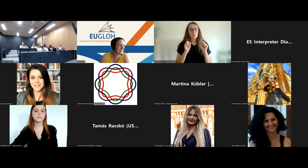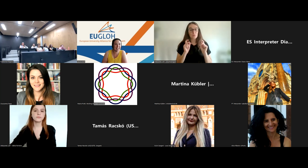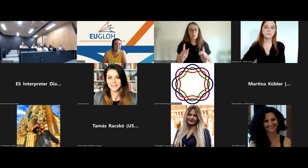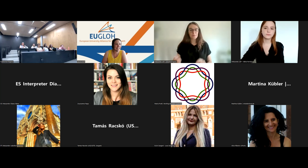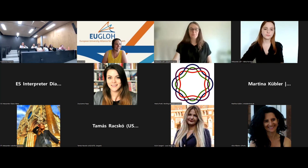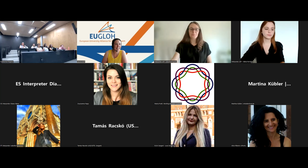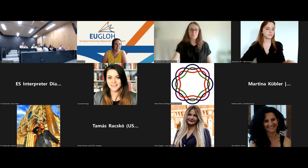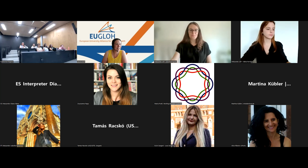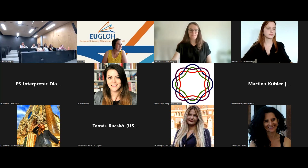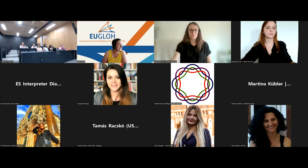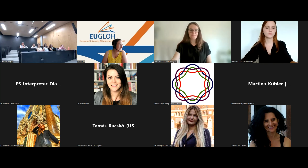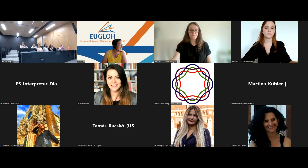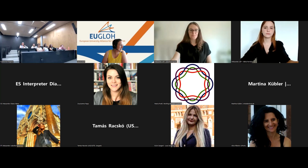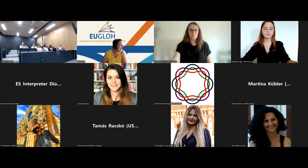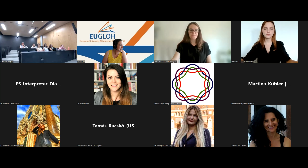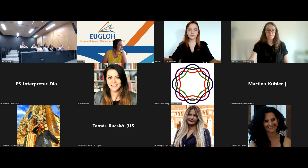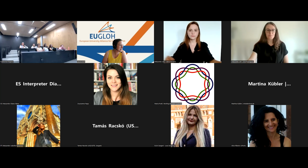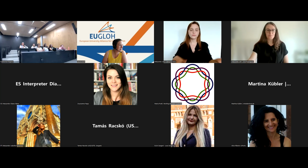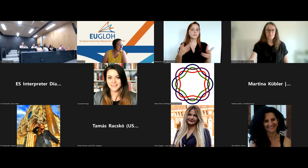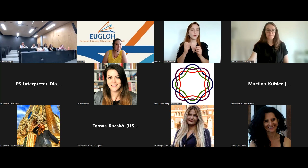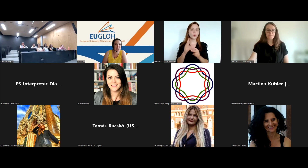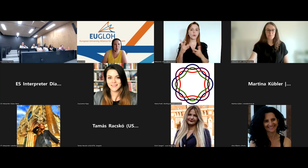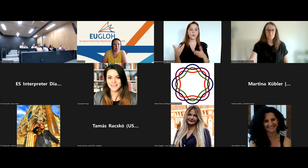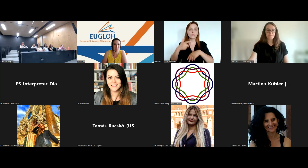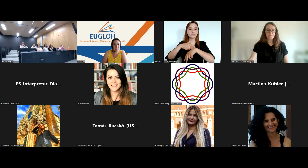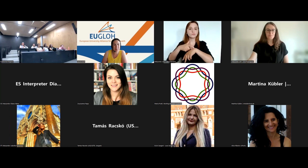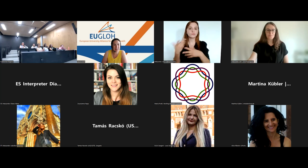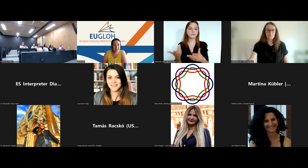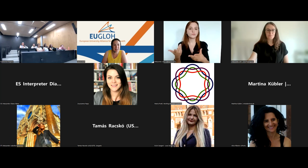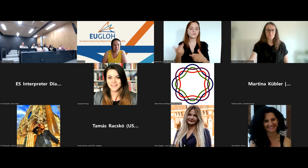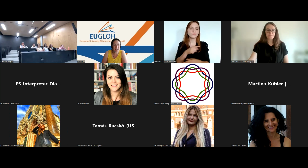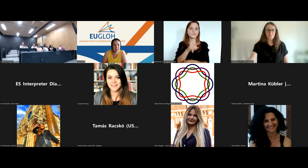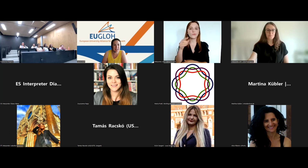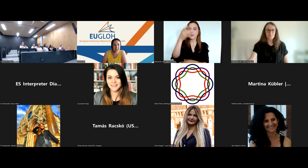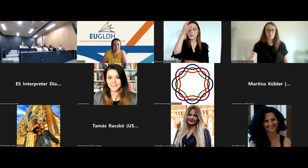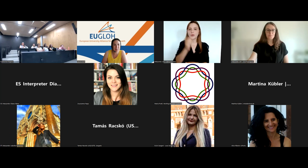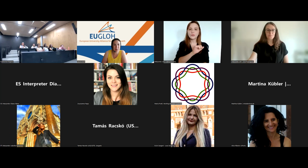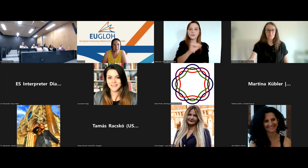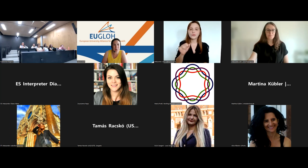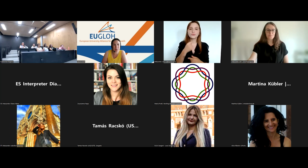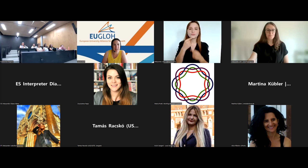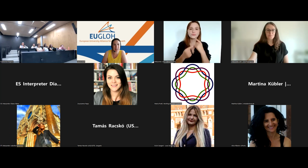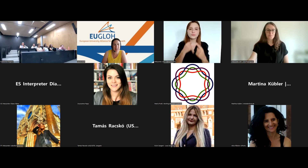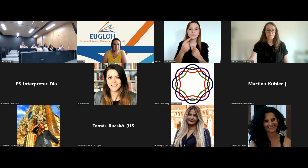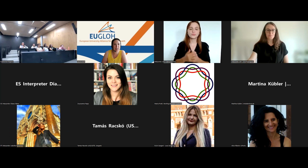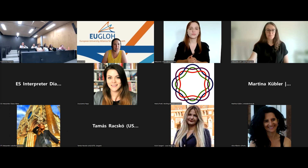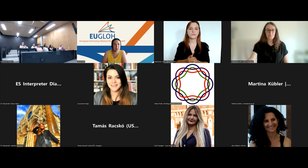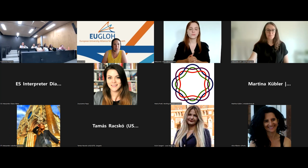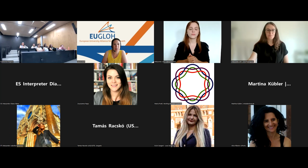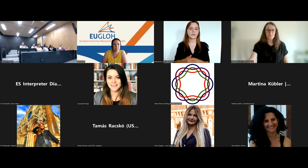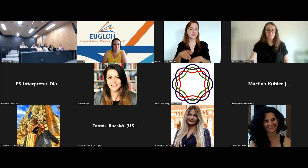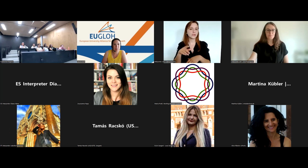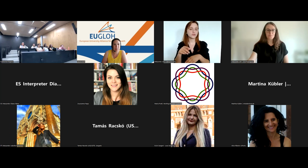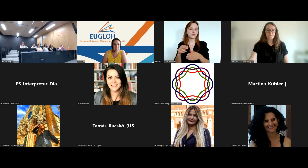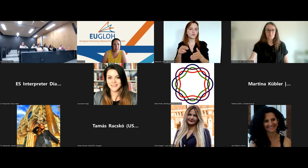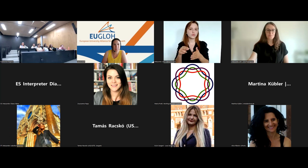Okay, now it is time to share your own opinion. Just a second, I'm going to start